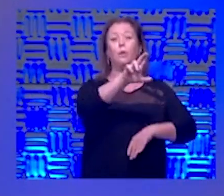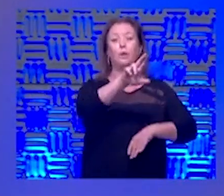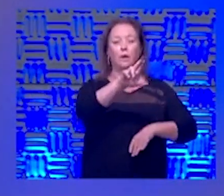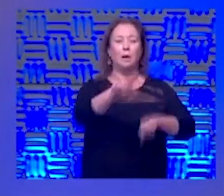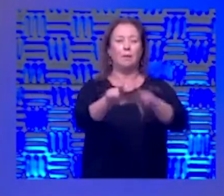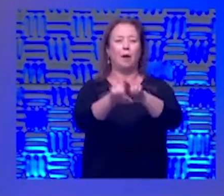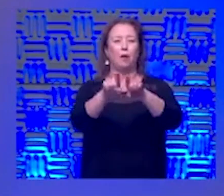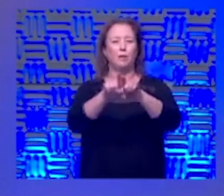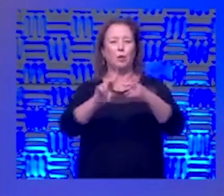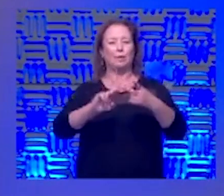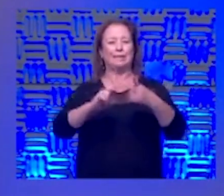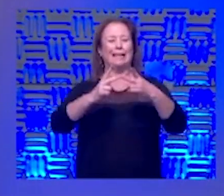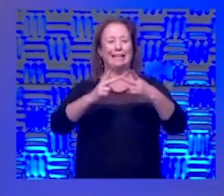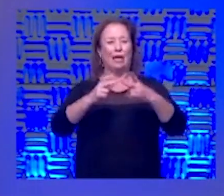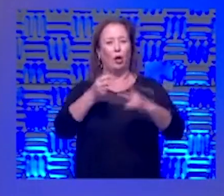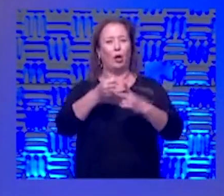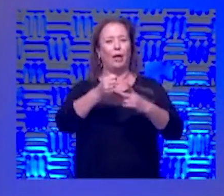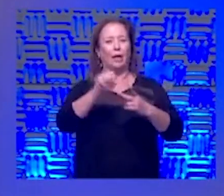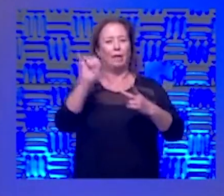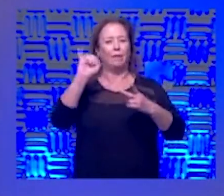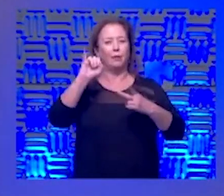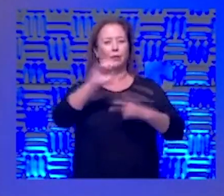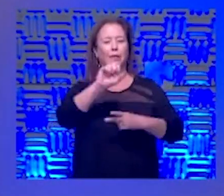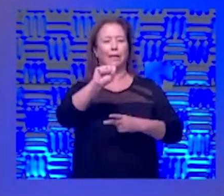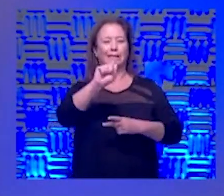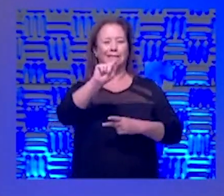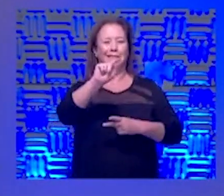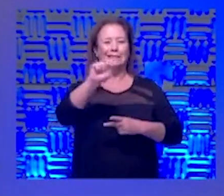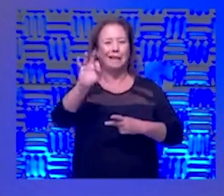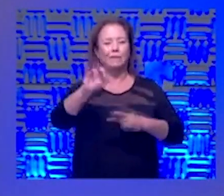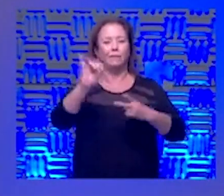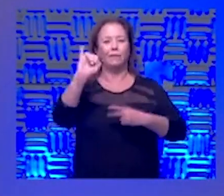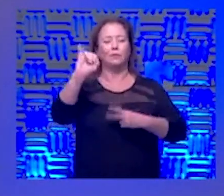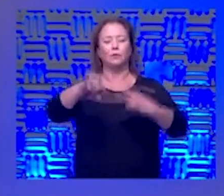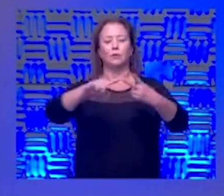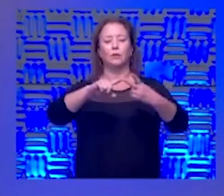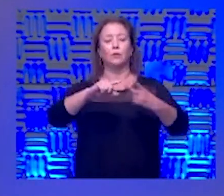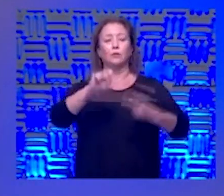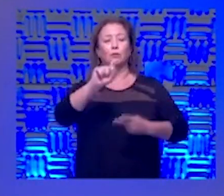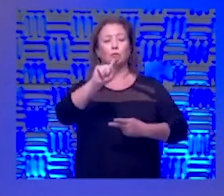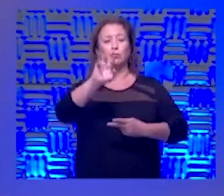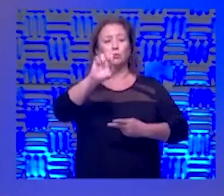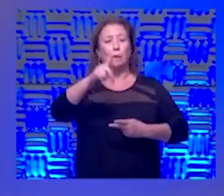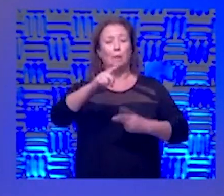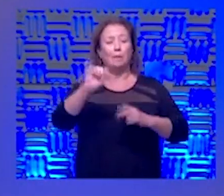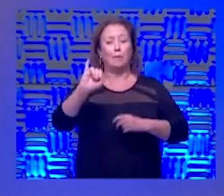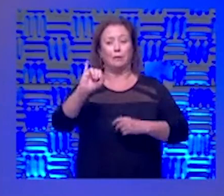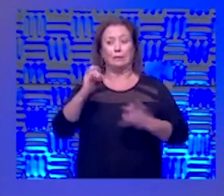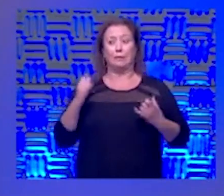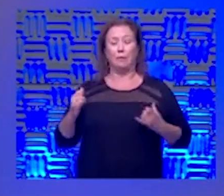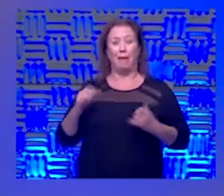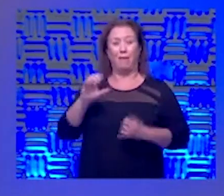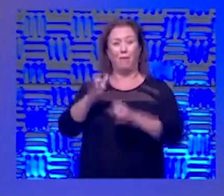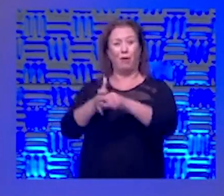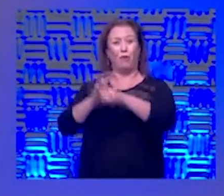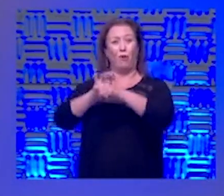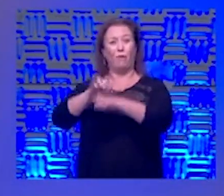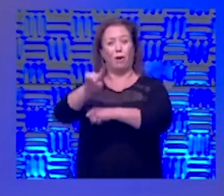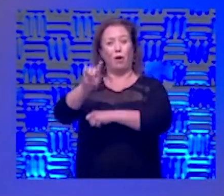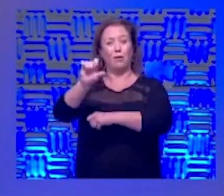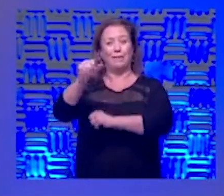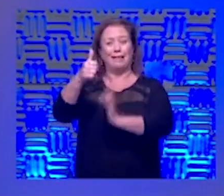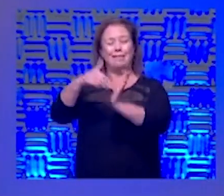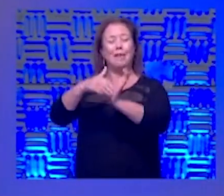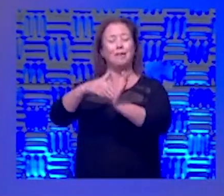also from secondary bacterial infection from like staph and strep. Now we are up to, 110,000 deaths